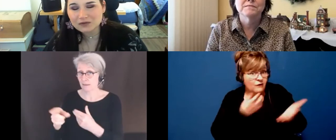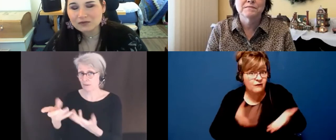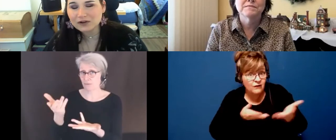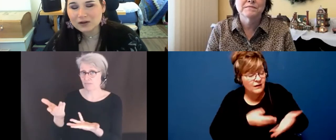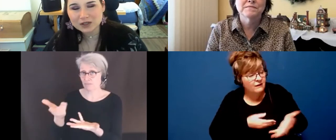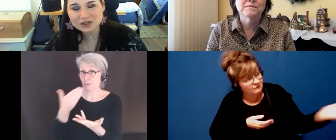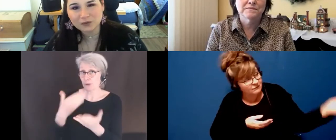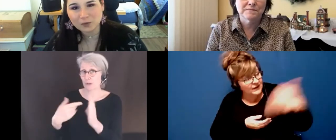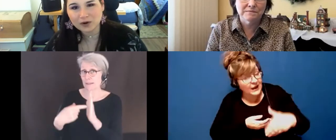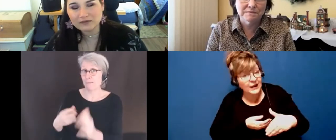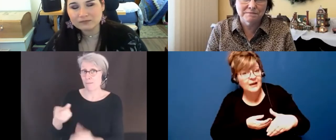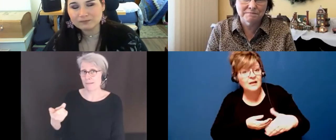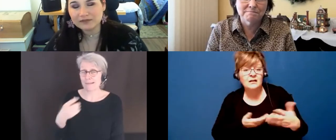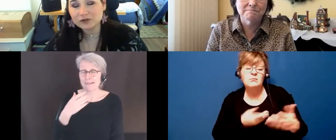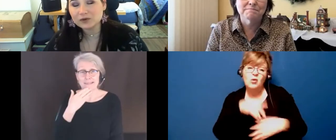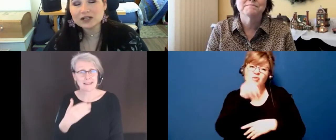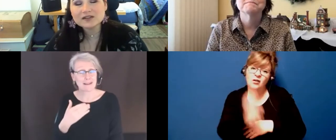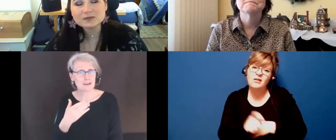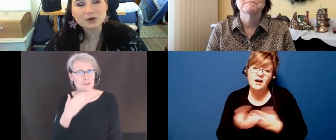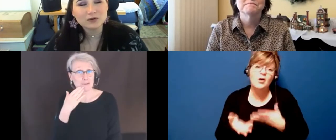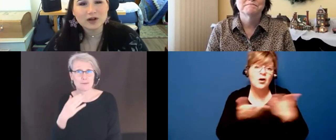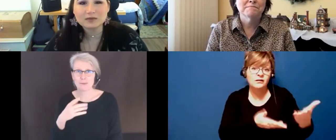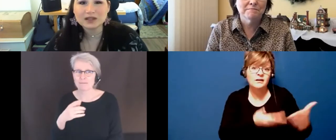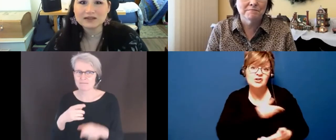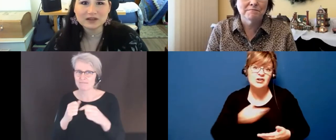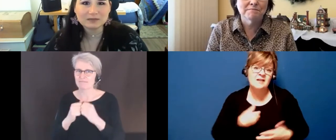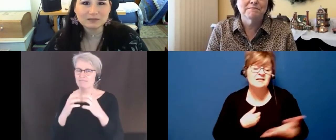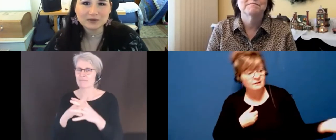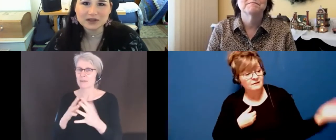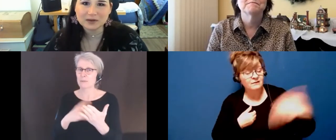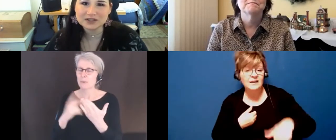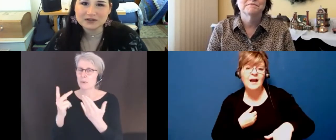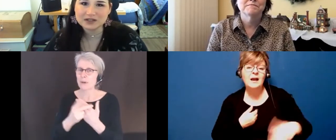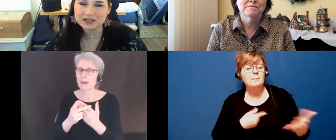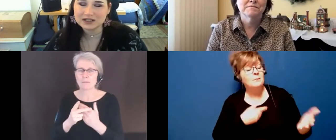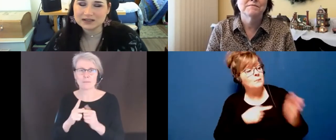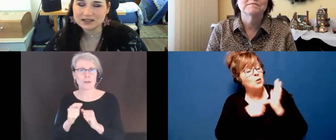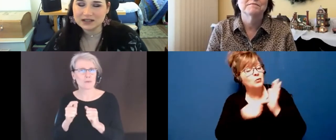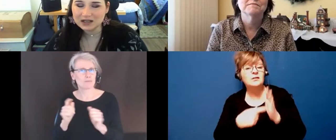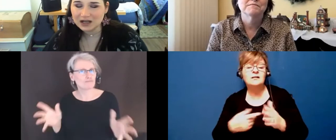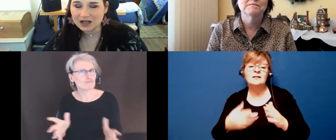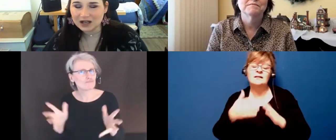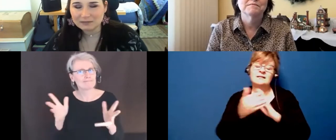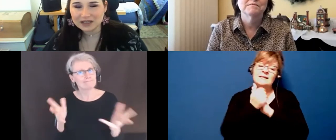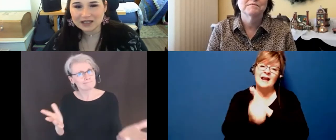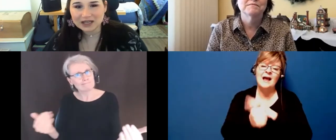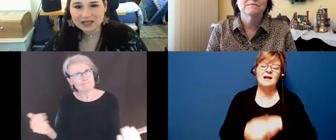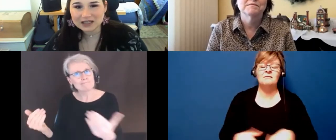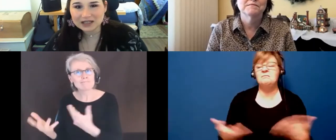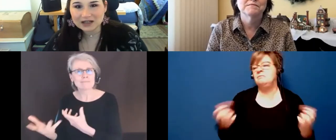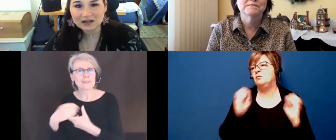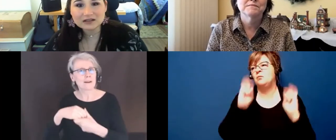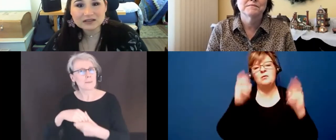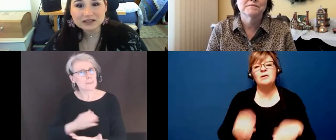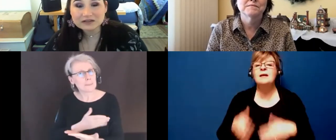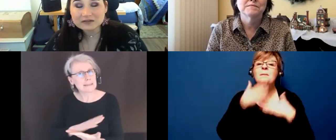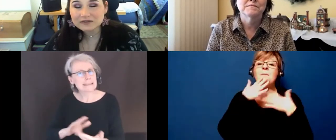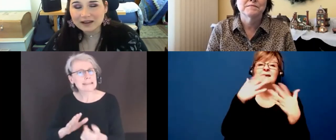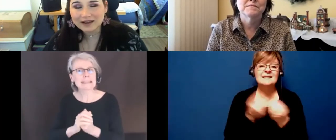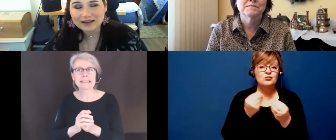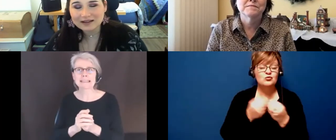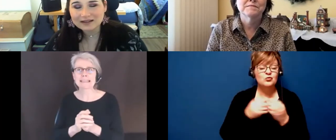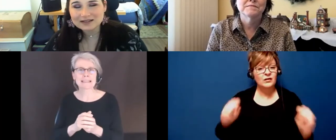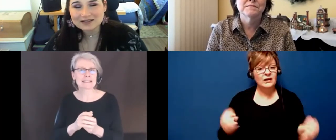thank you very much for having created this program, giving people the opportunities, making it